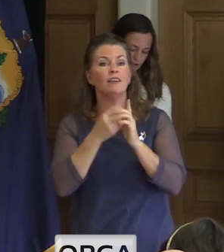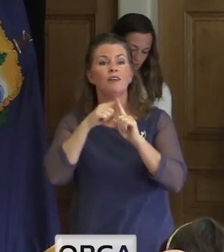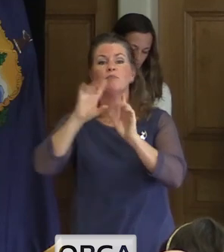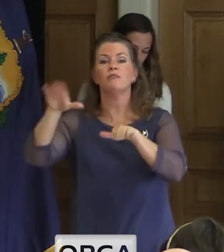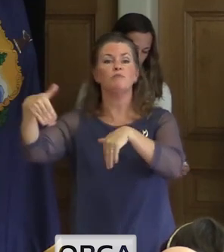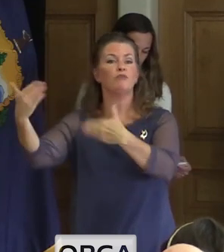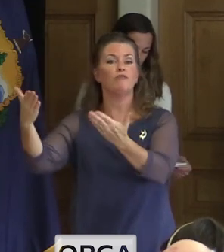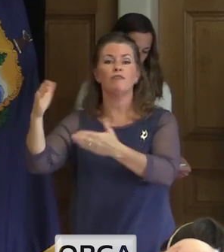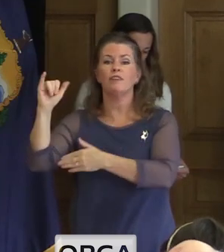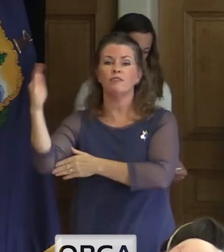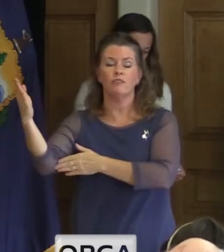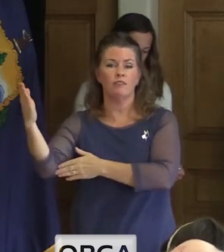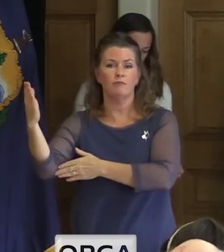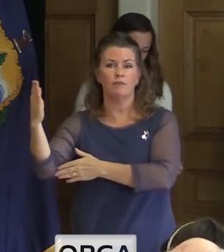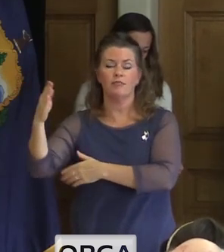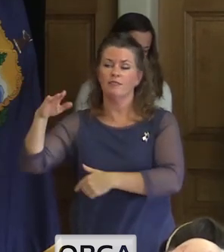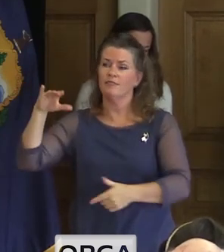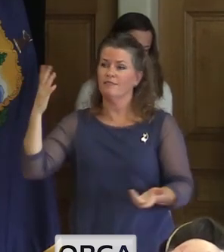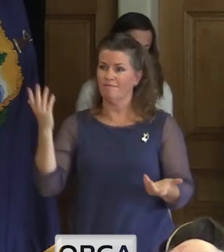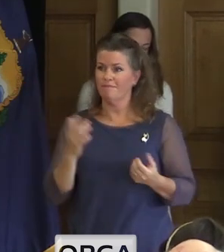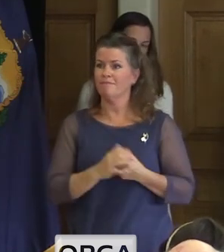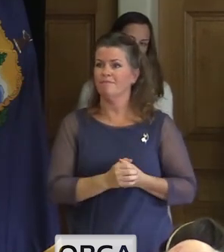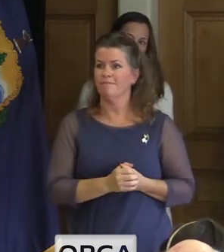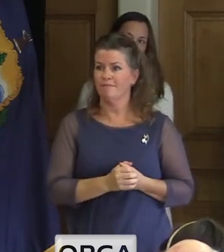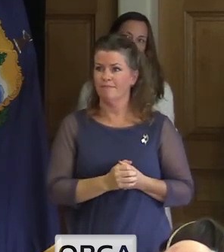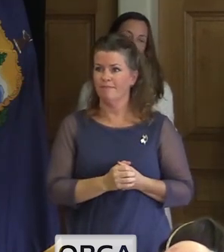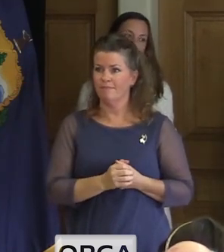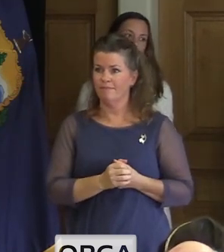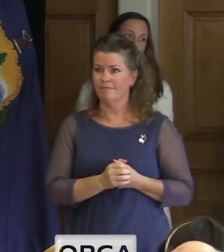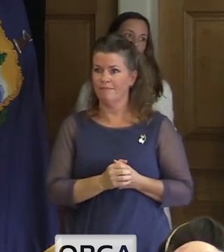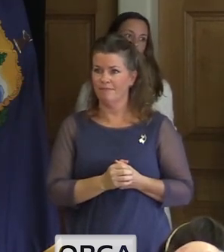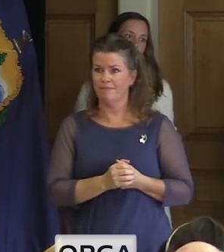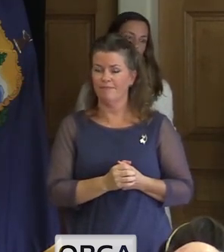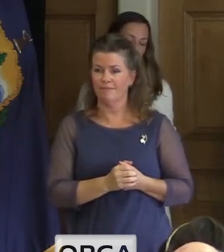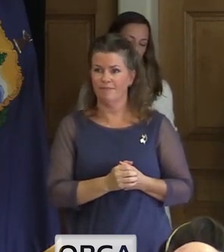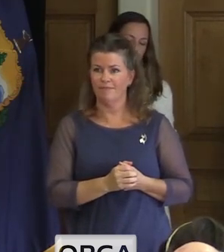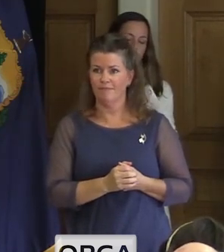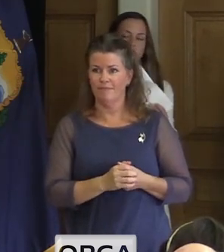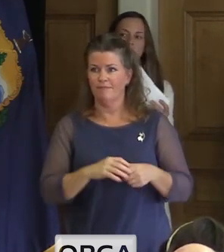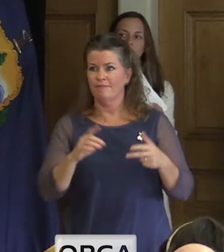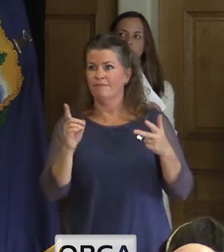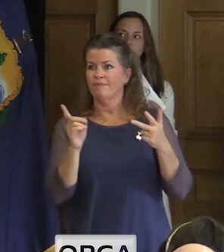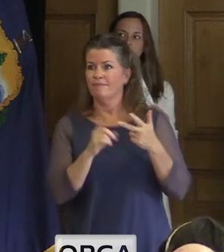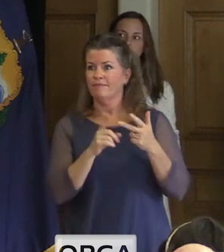good-paying jobs, producing the solar that we need, the wind that we need.